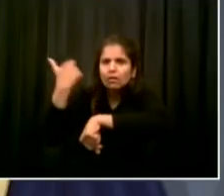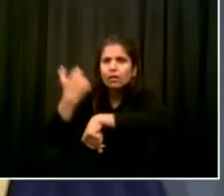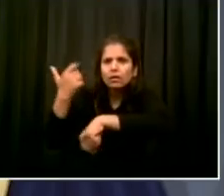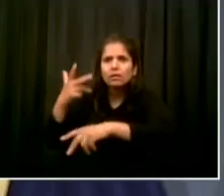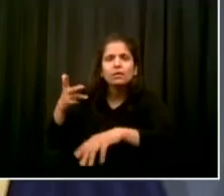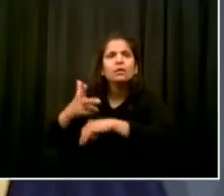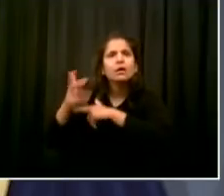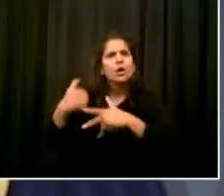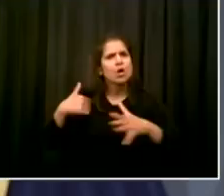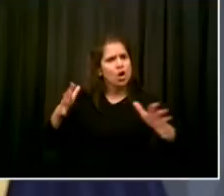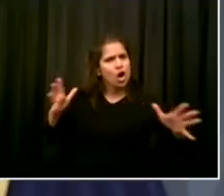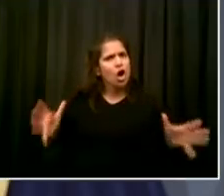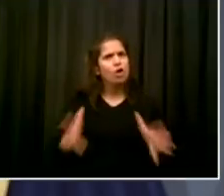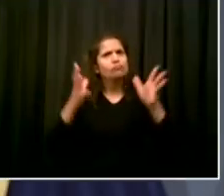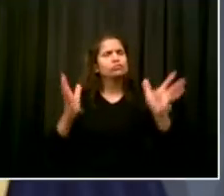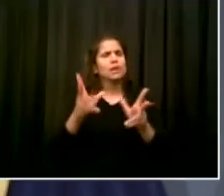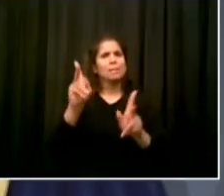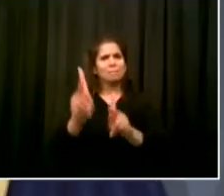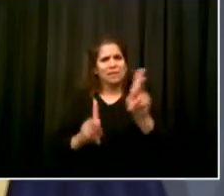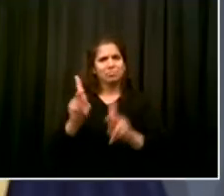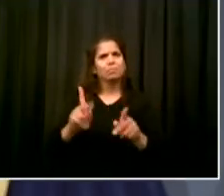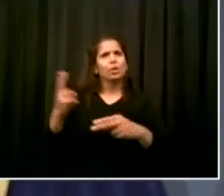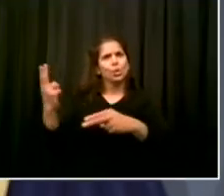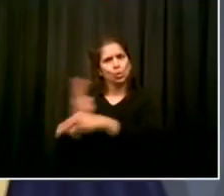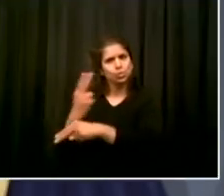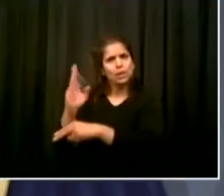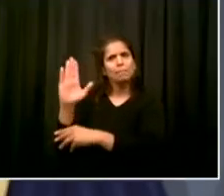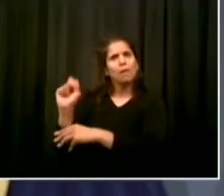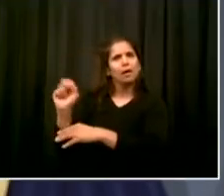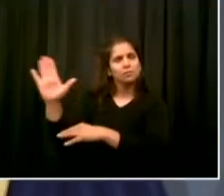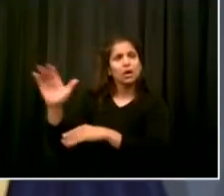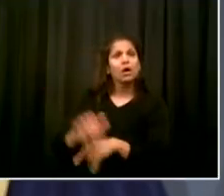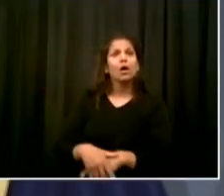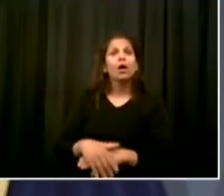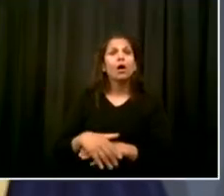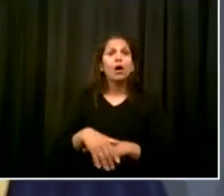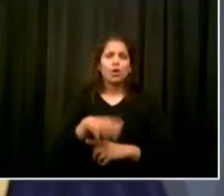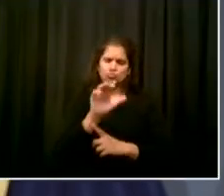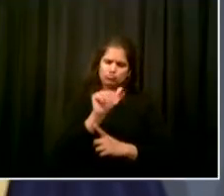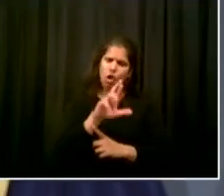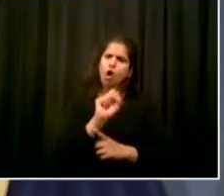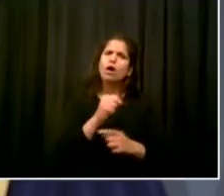look at that as to whether that might be an approach that would relieve some of the impact.